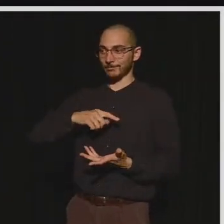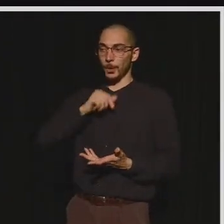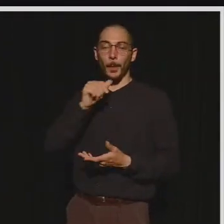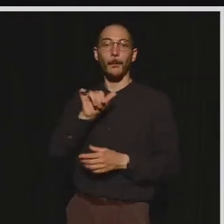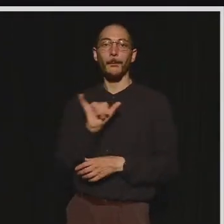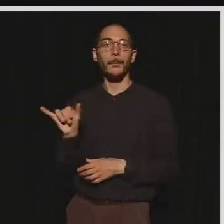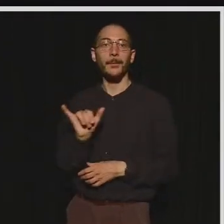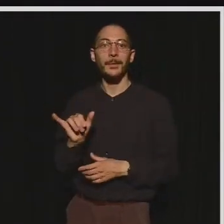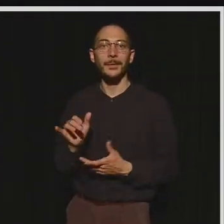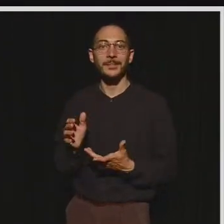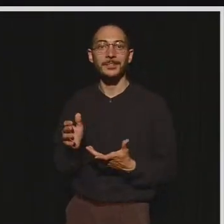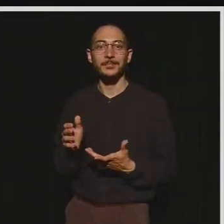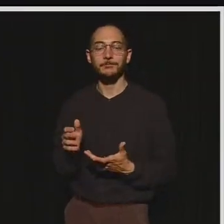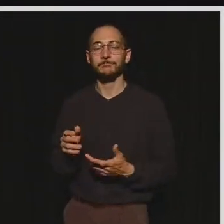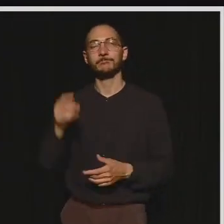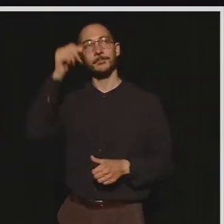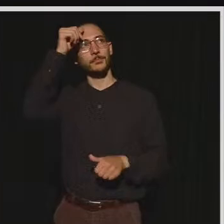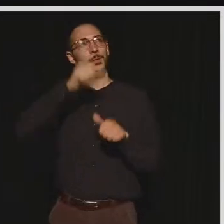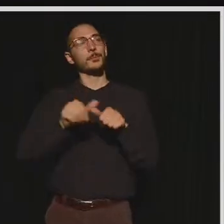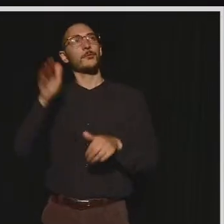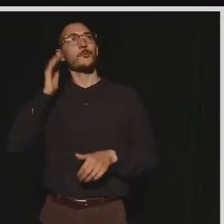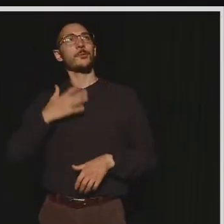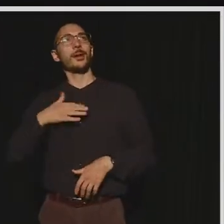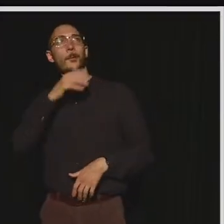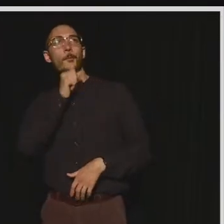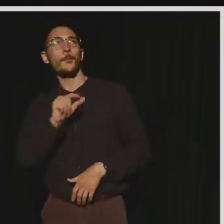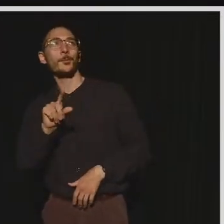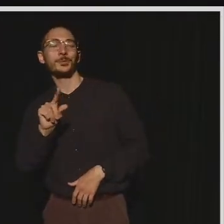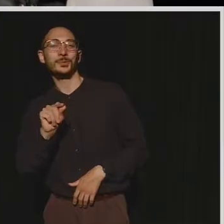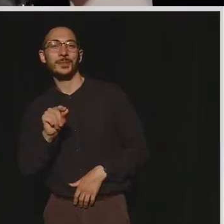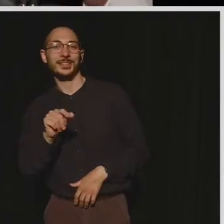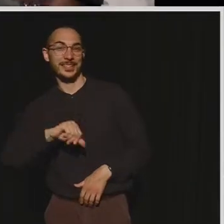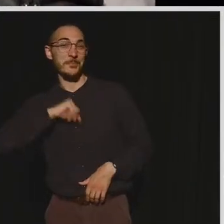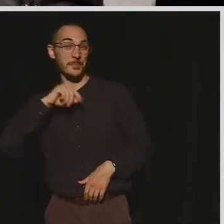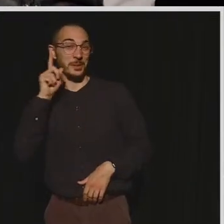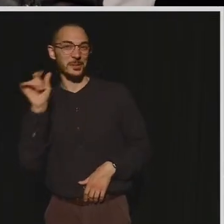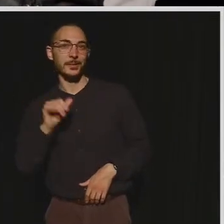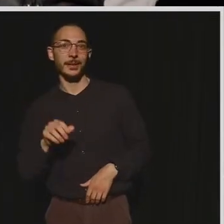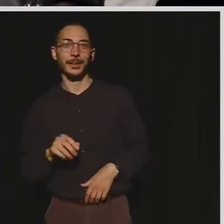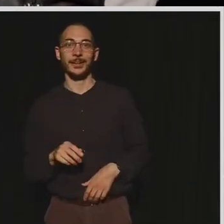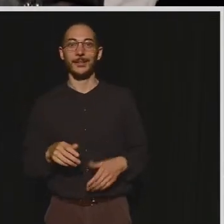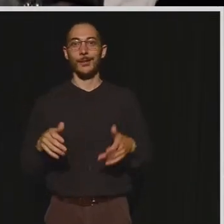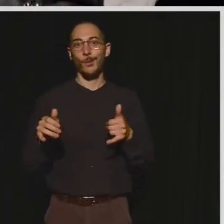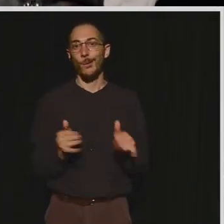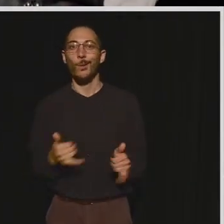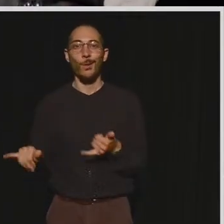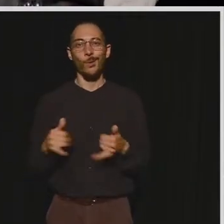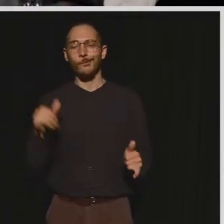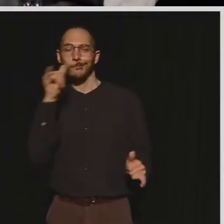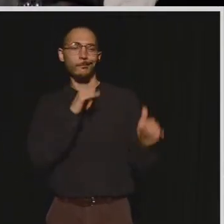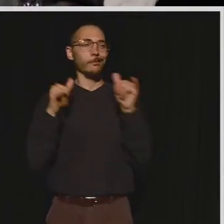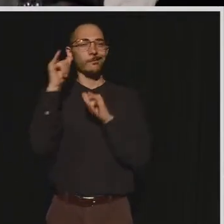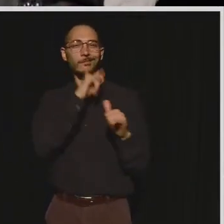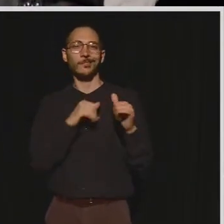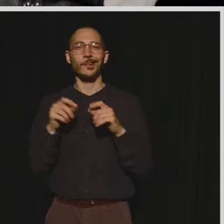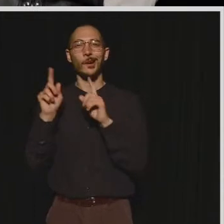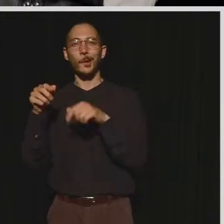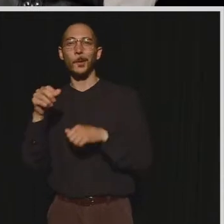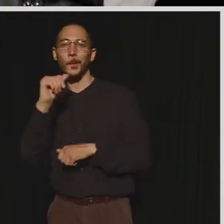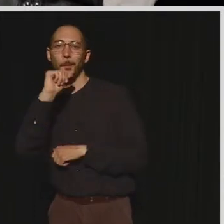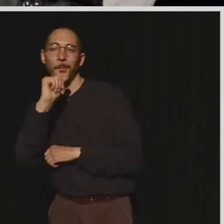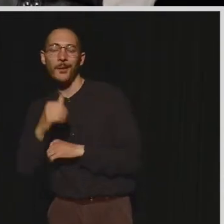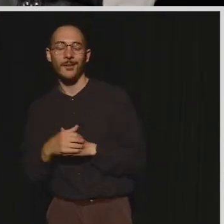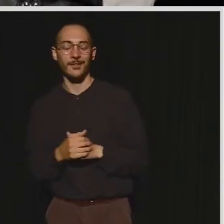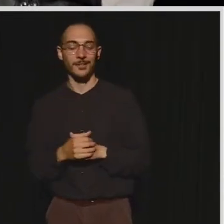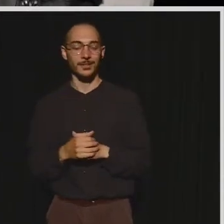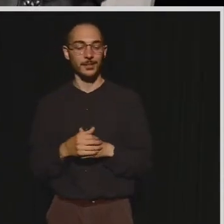were like celebrities, Junction, Odyssey, in a party. And then Pride in my 30s were like this